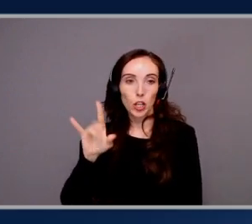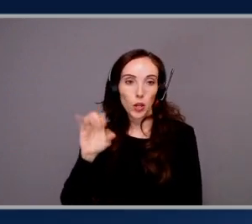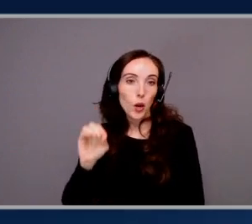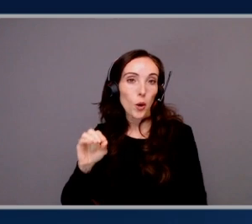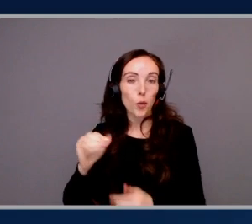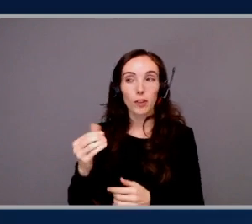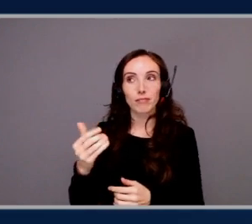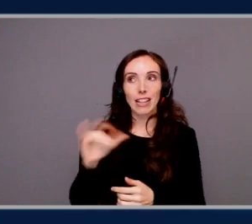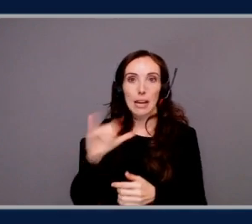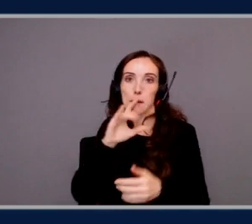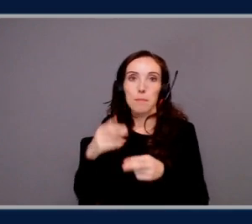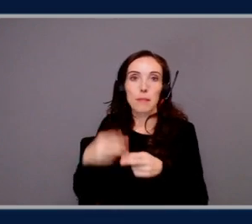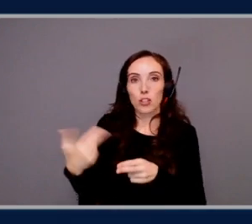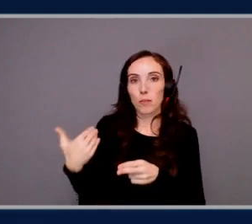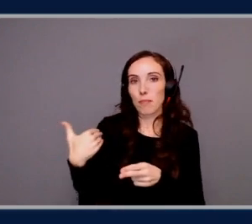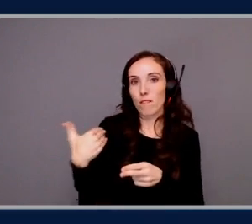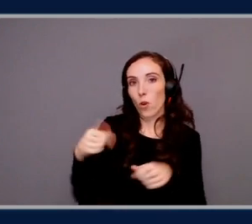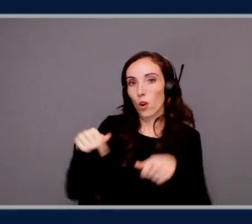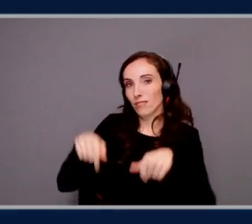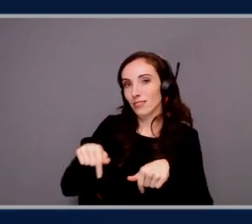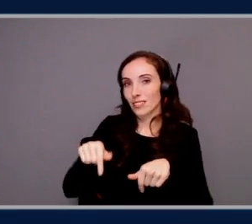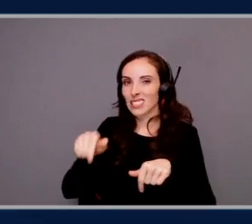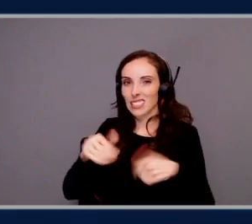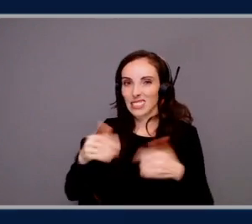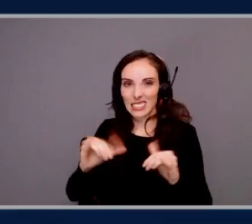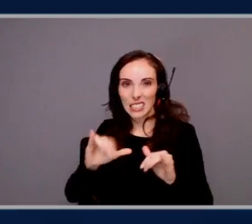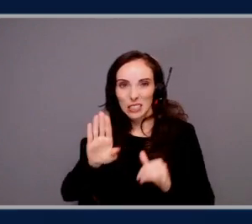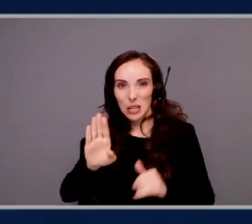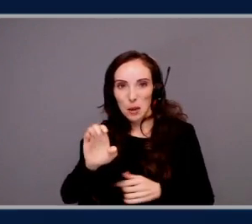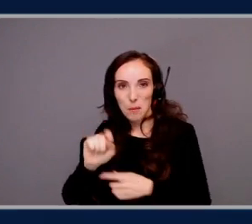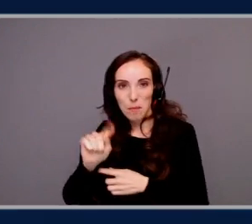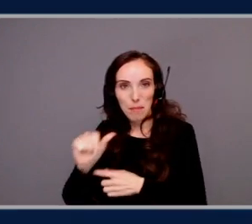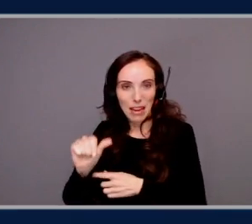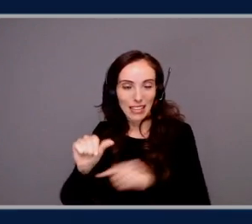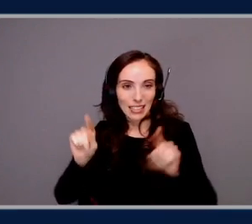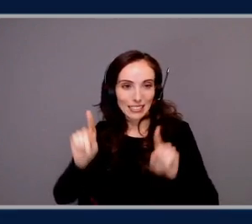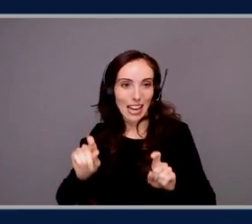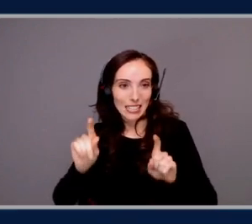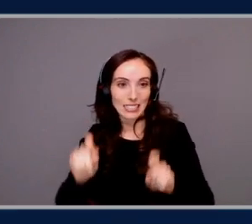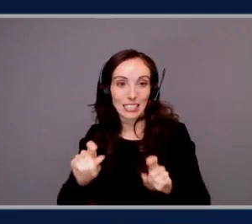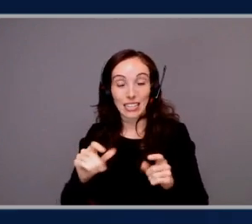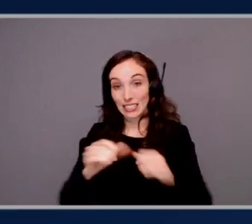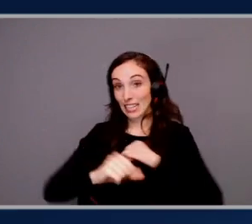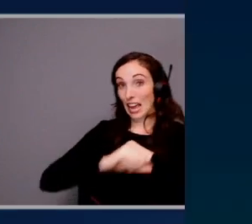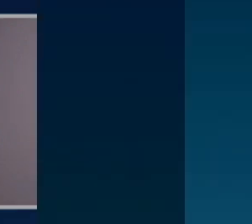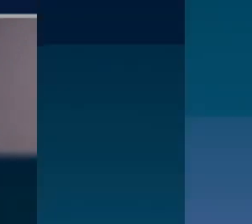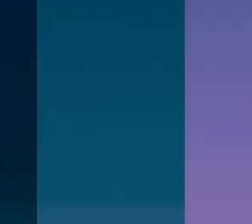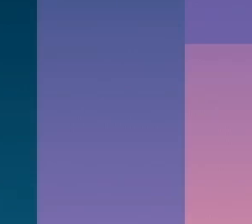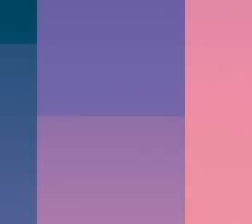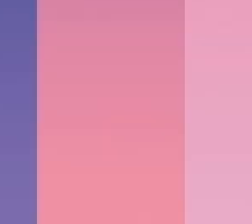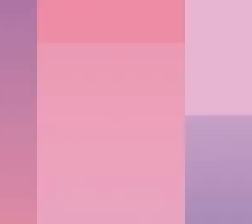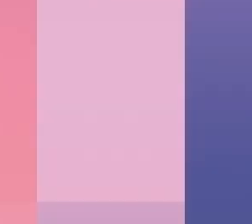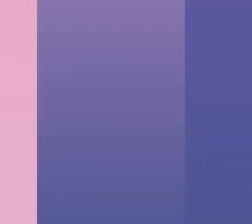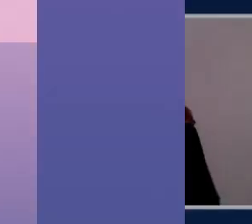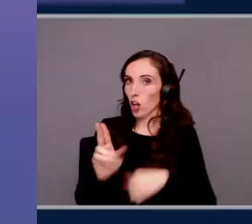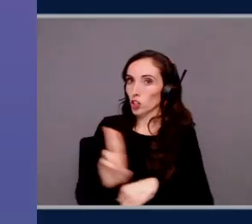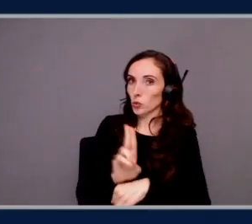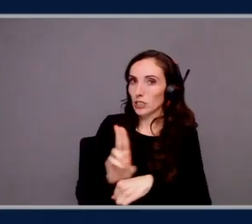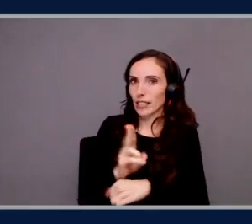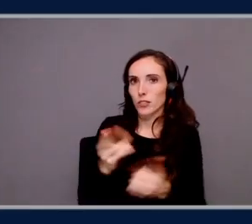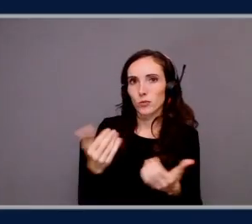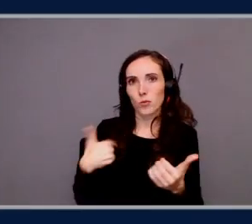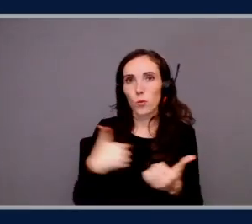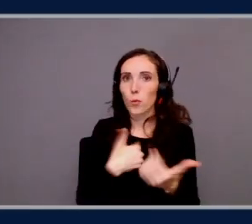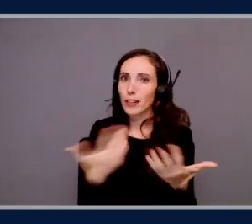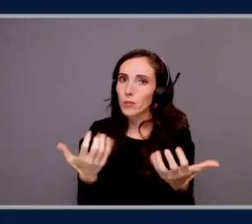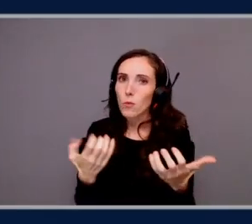things. This is still in beta. This is in the hands of our advertisers today, and we're constantly seeking feedback and iterating on this product to make it